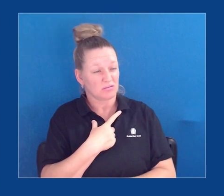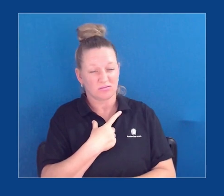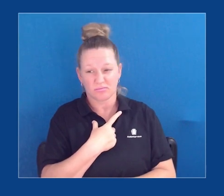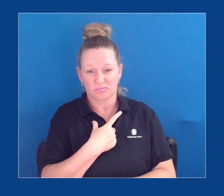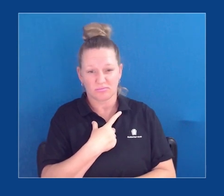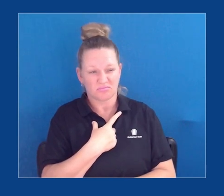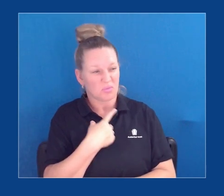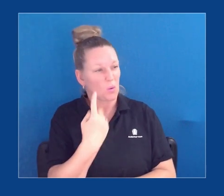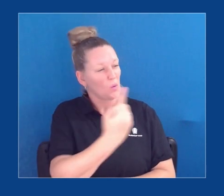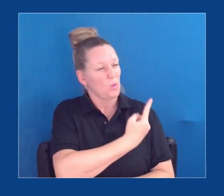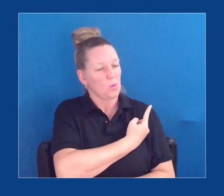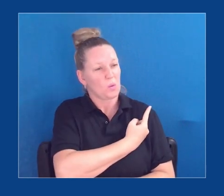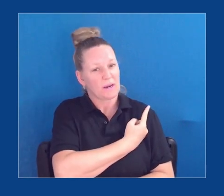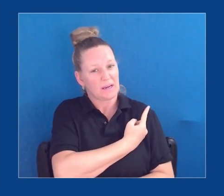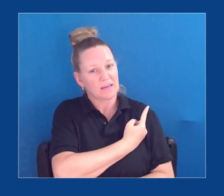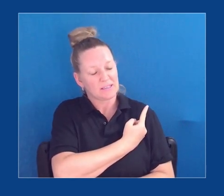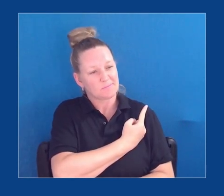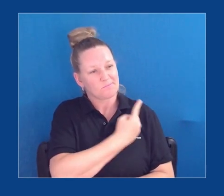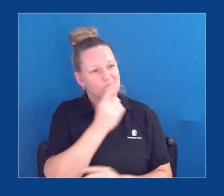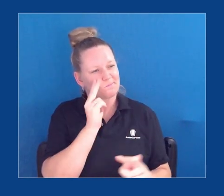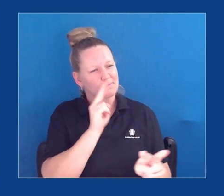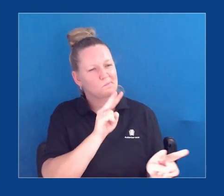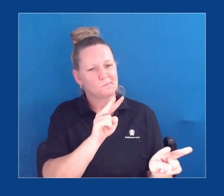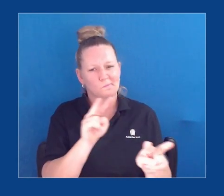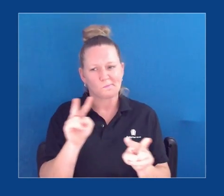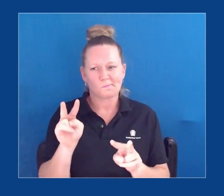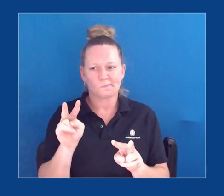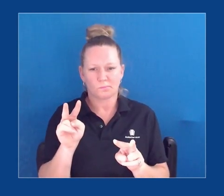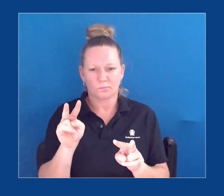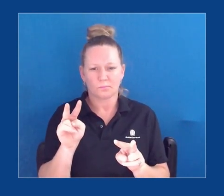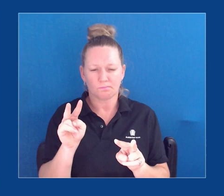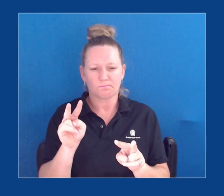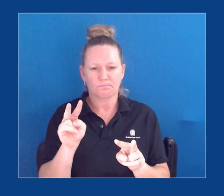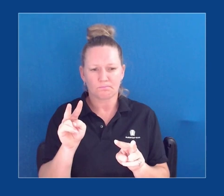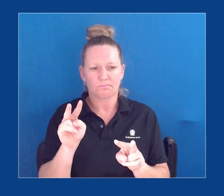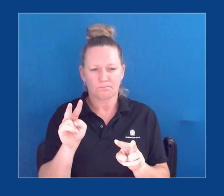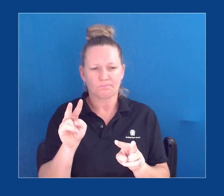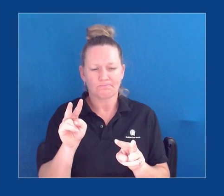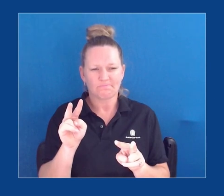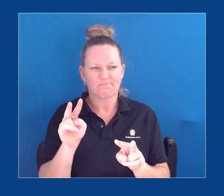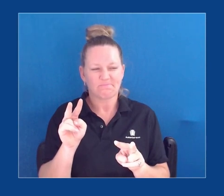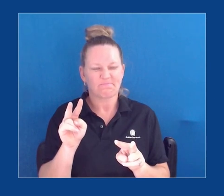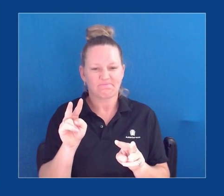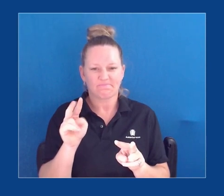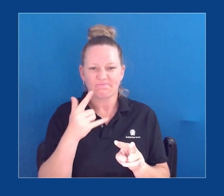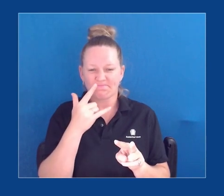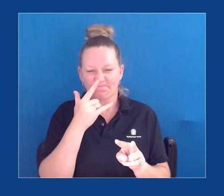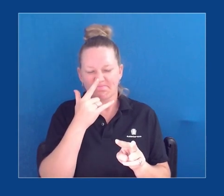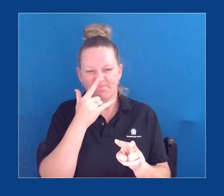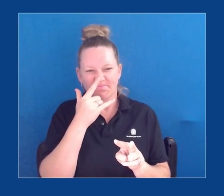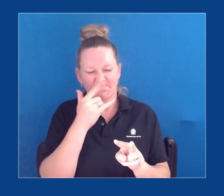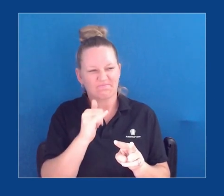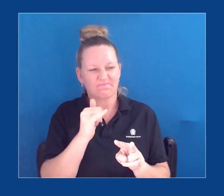aware of Mundawai's concerns also about the loss of traditional